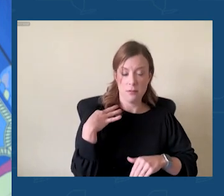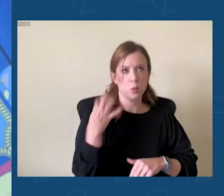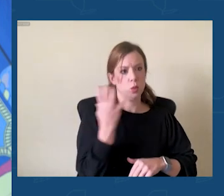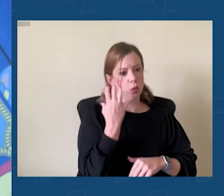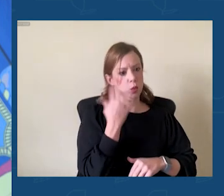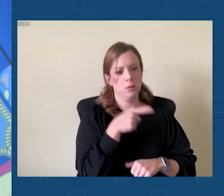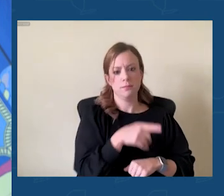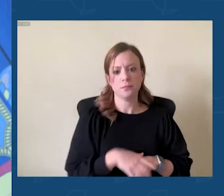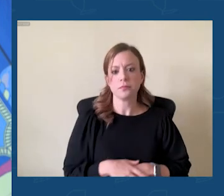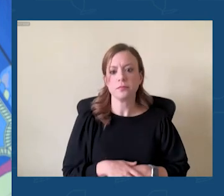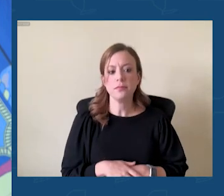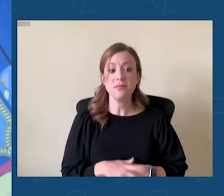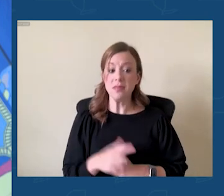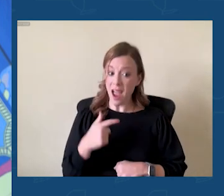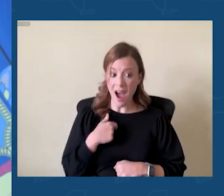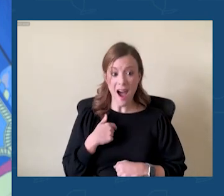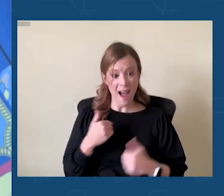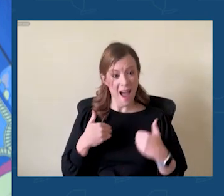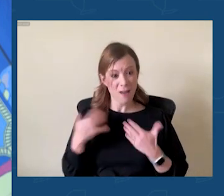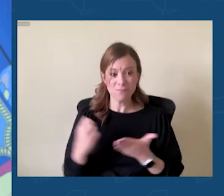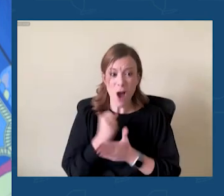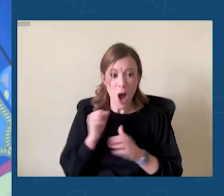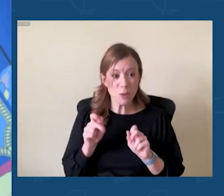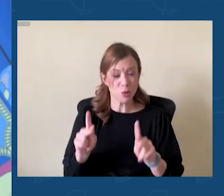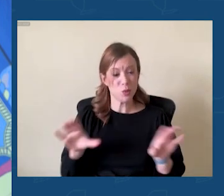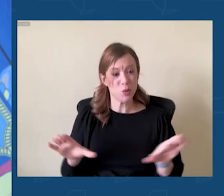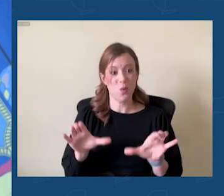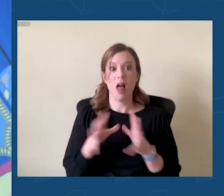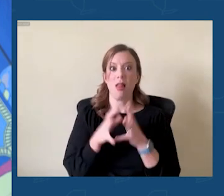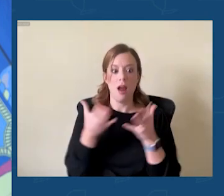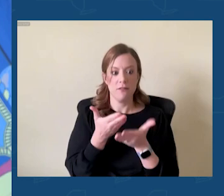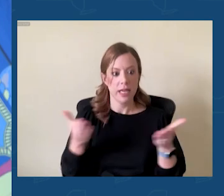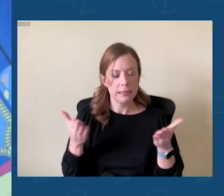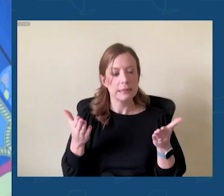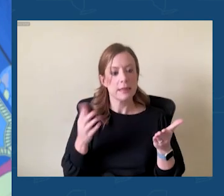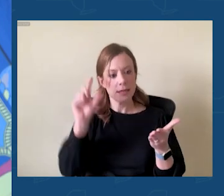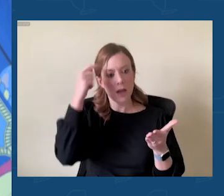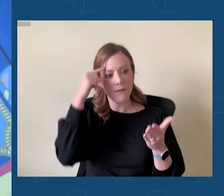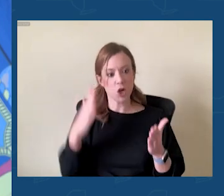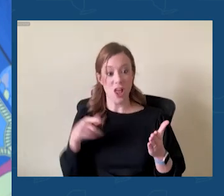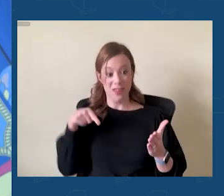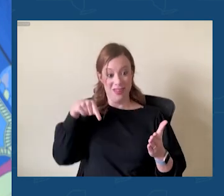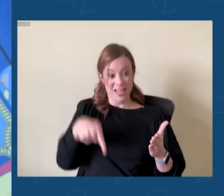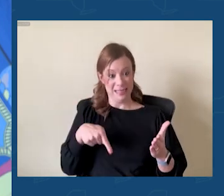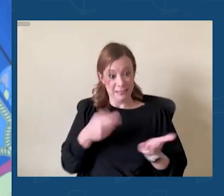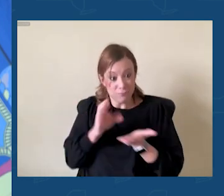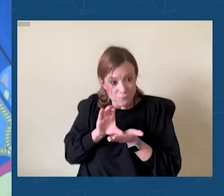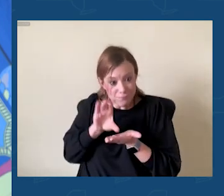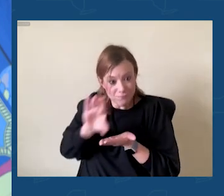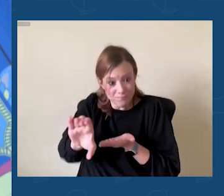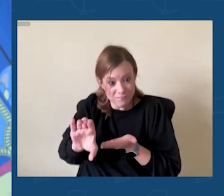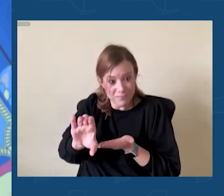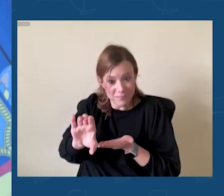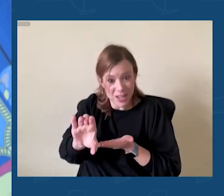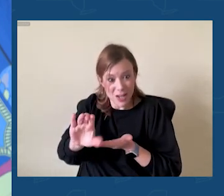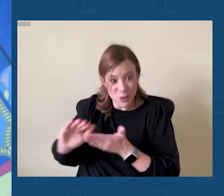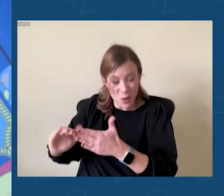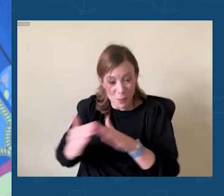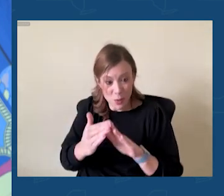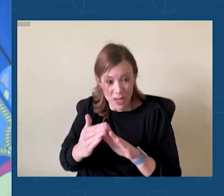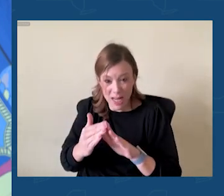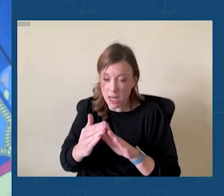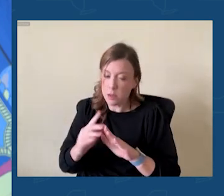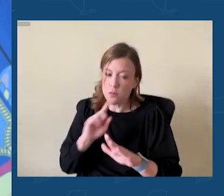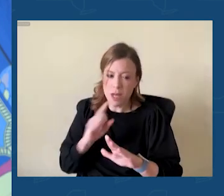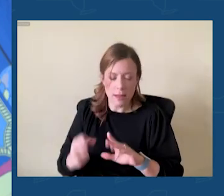governor. This is one of the most impactful things that I can do, and for me, one of the most personally satisfying,